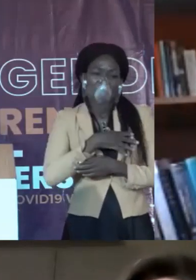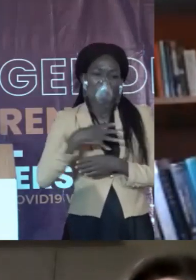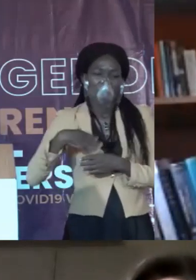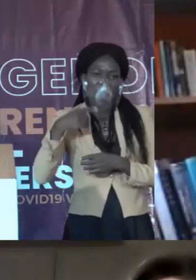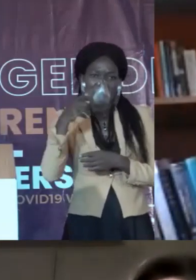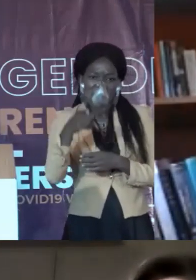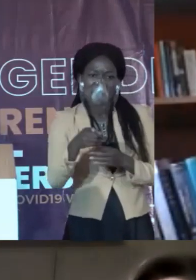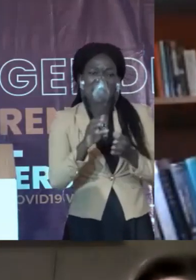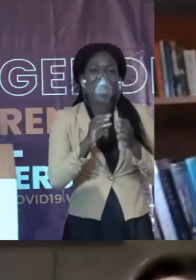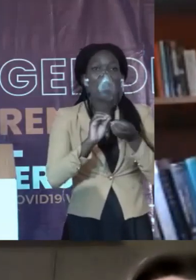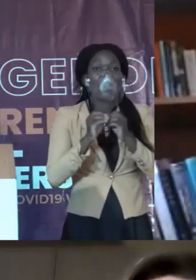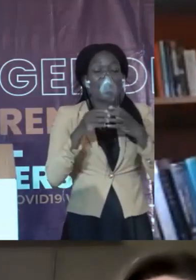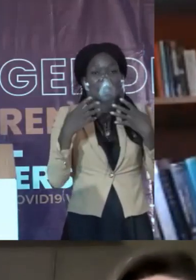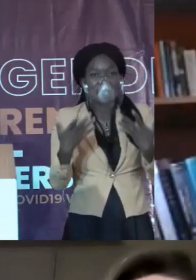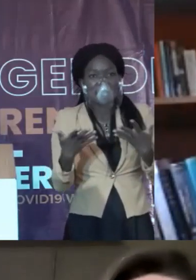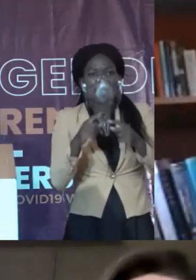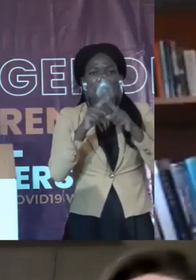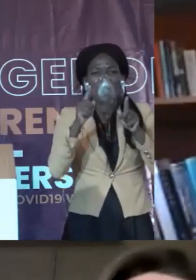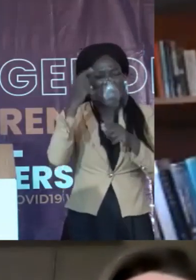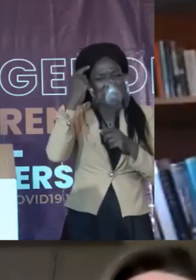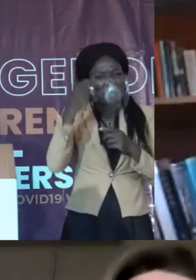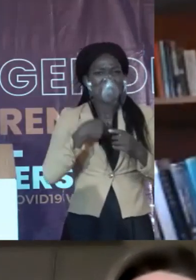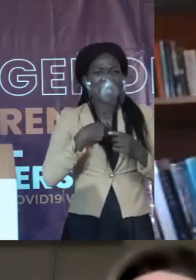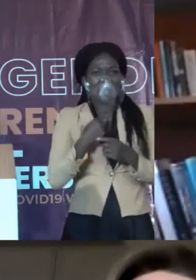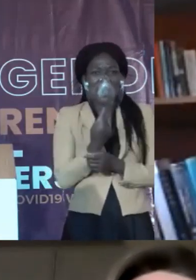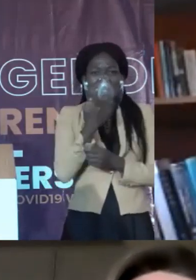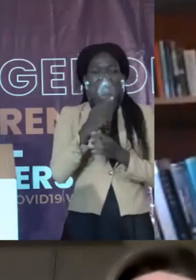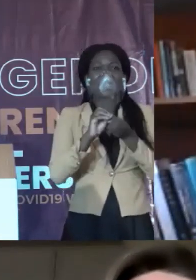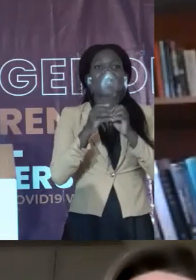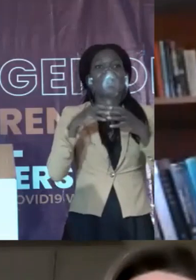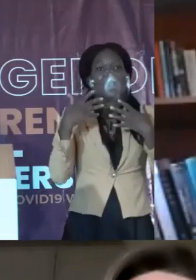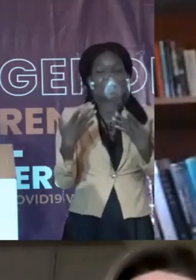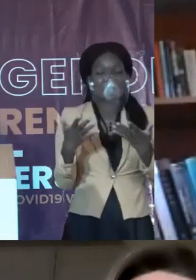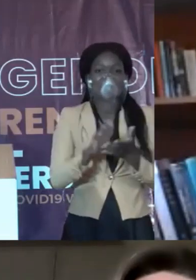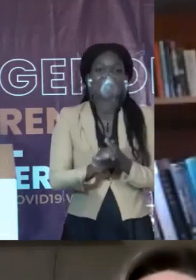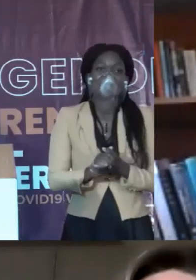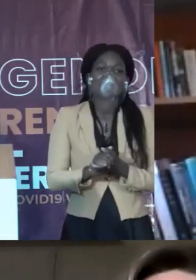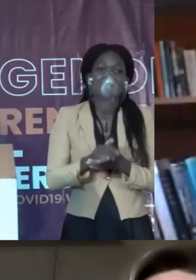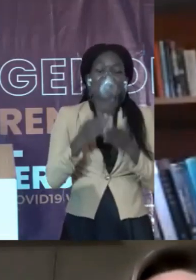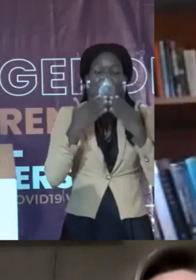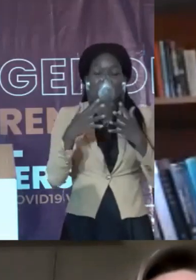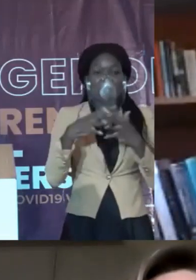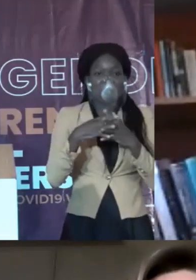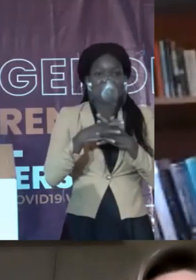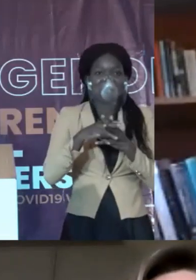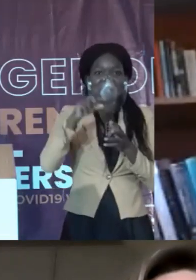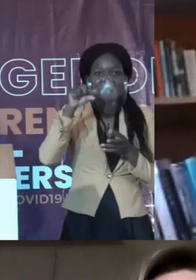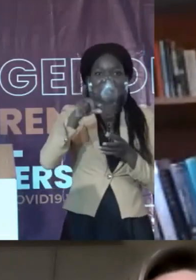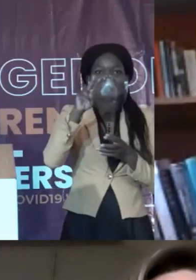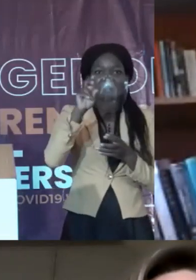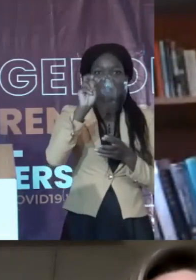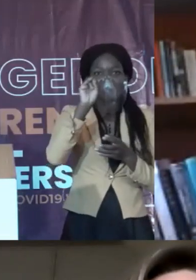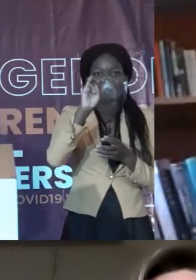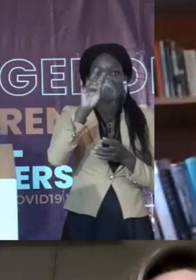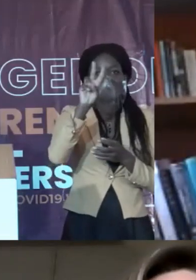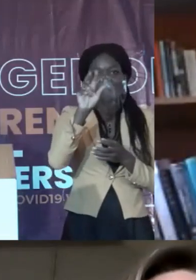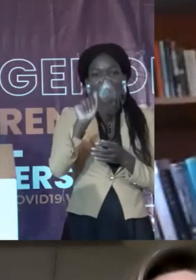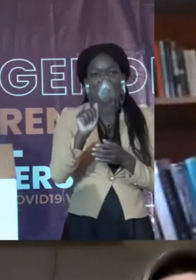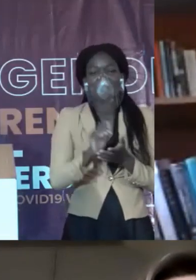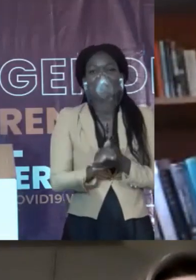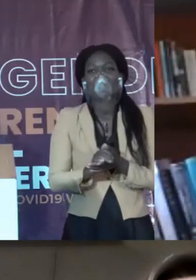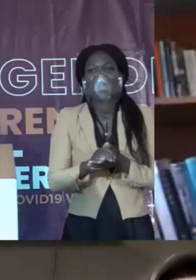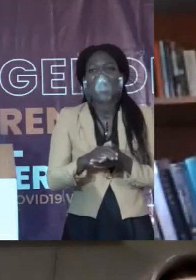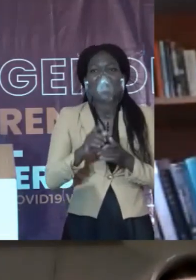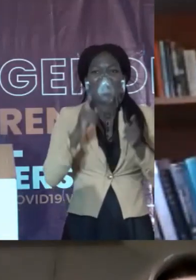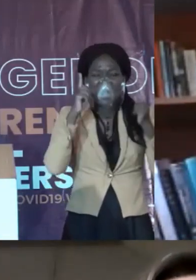the potential that exists within it. Thank you, Quiver. I think when we are also talking about agriculture, there are also issues of